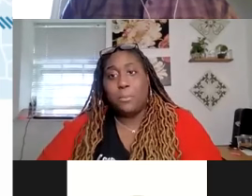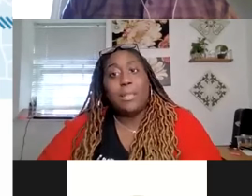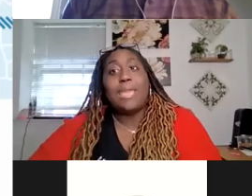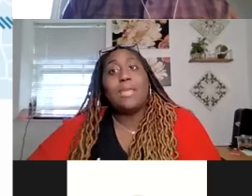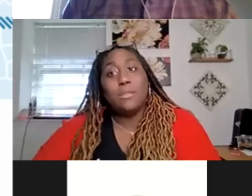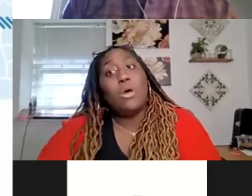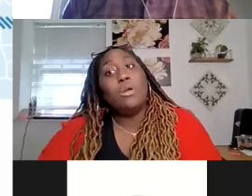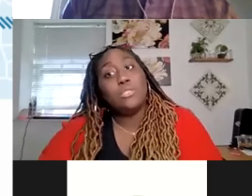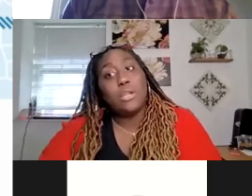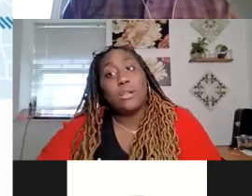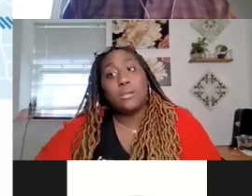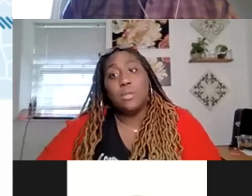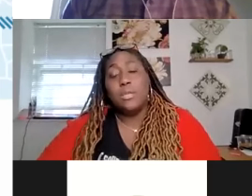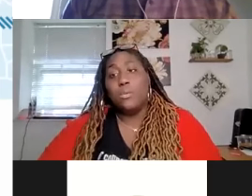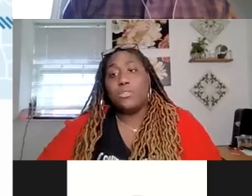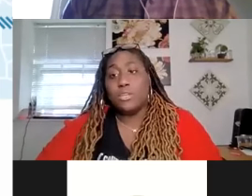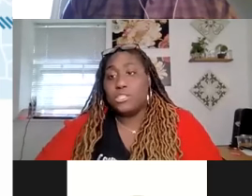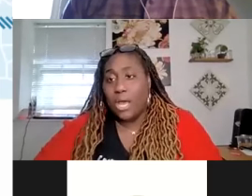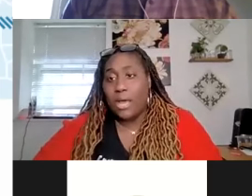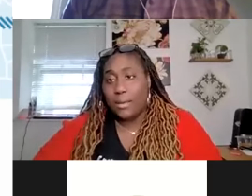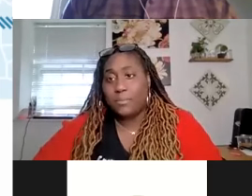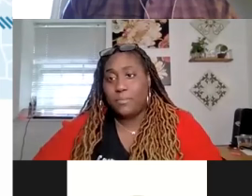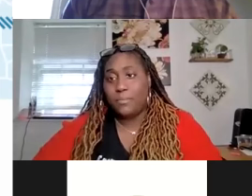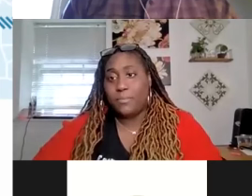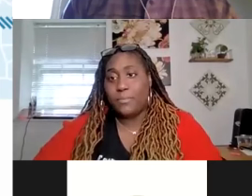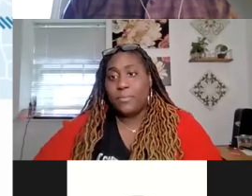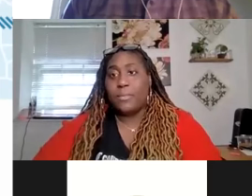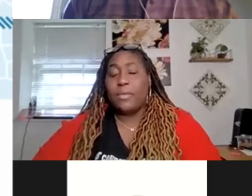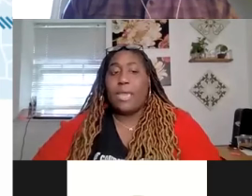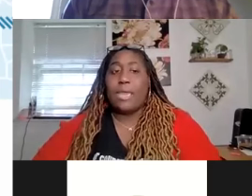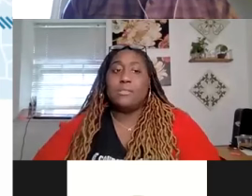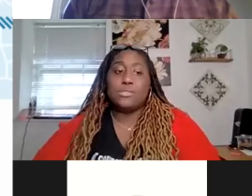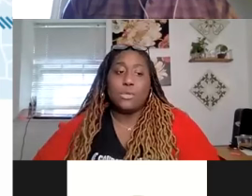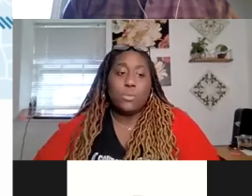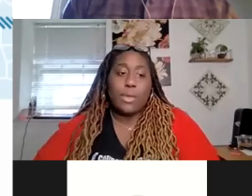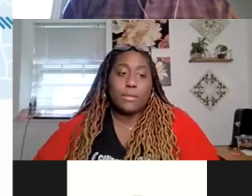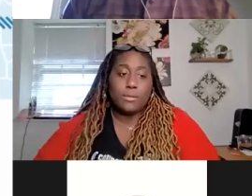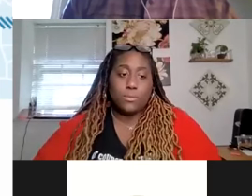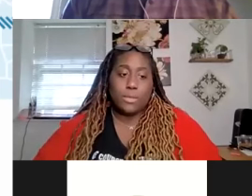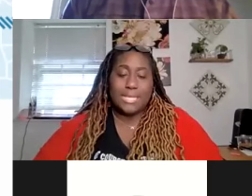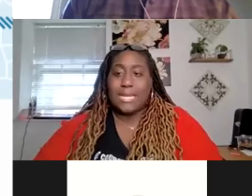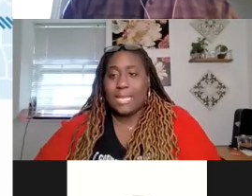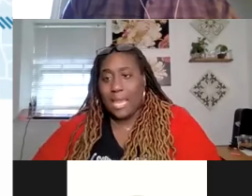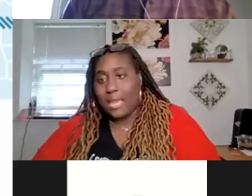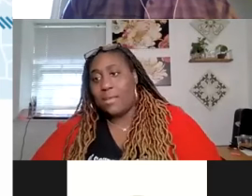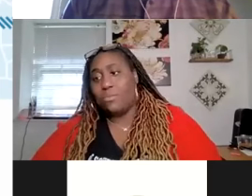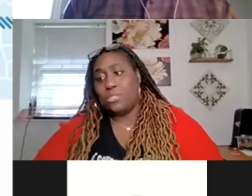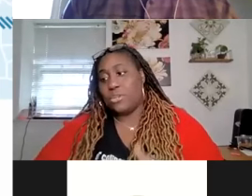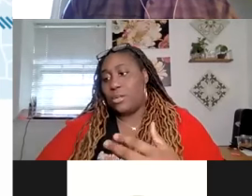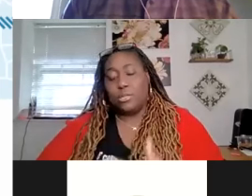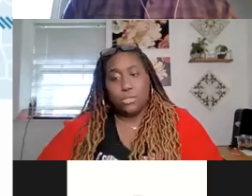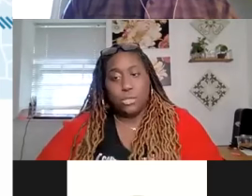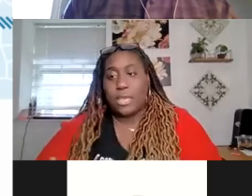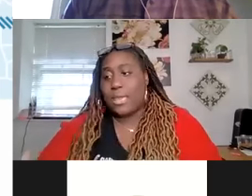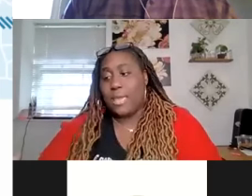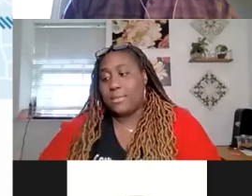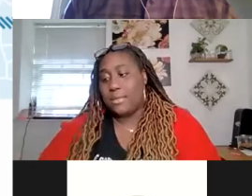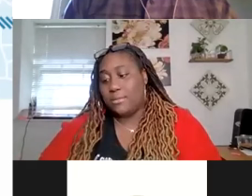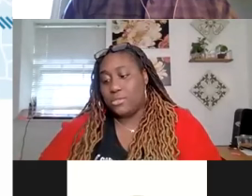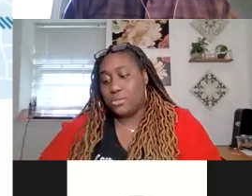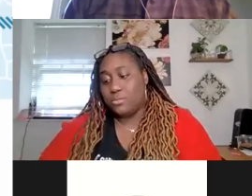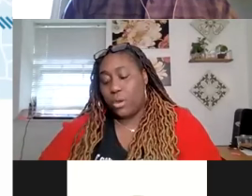need to plan long term with a job. And so when we did it again and we started